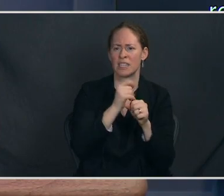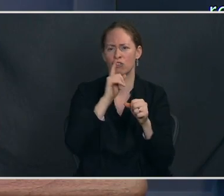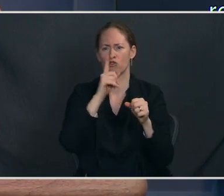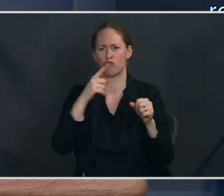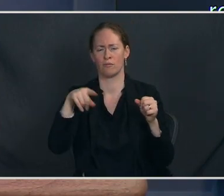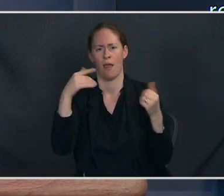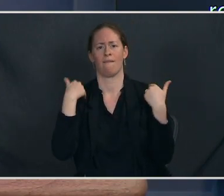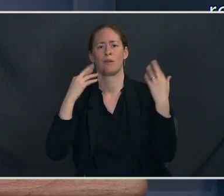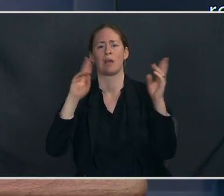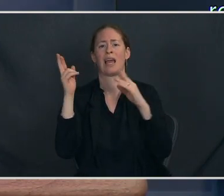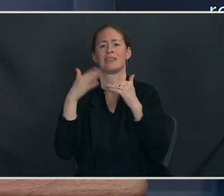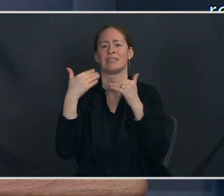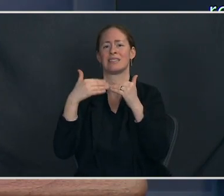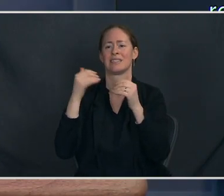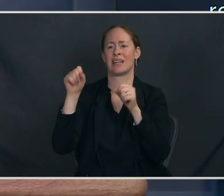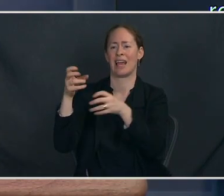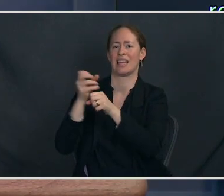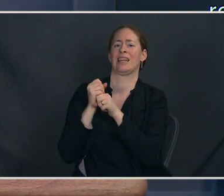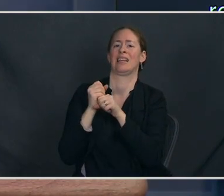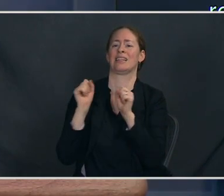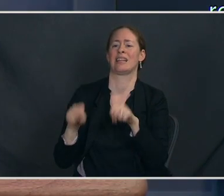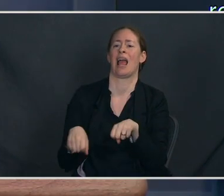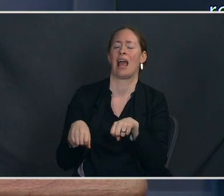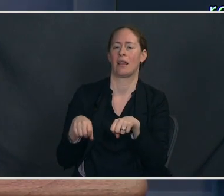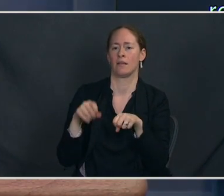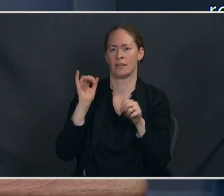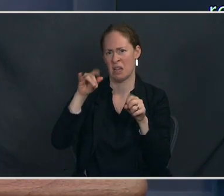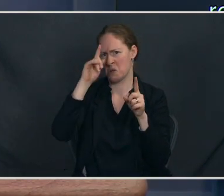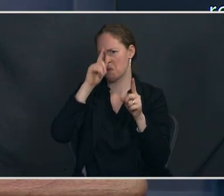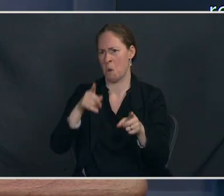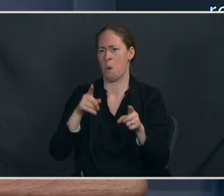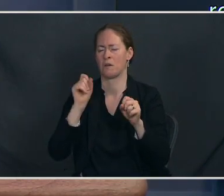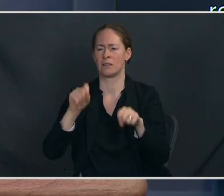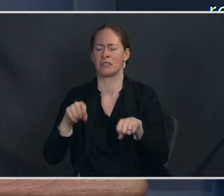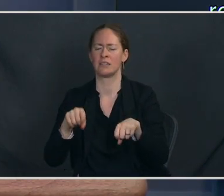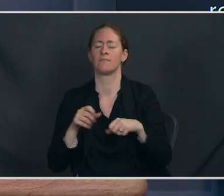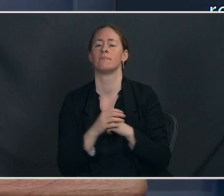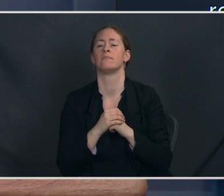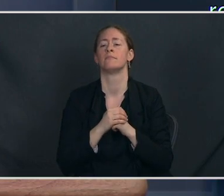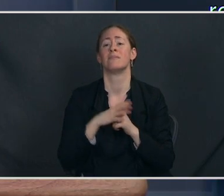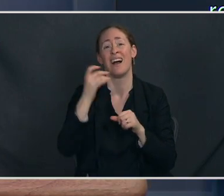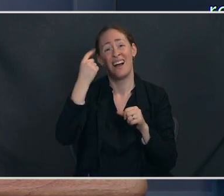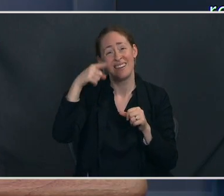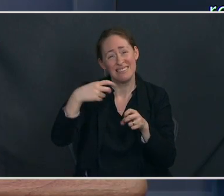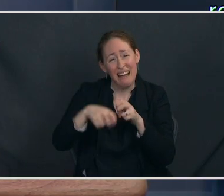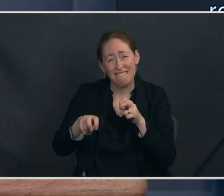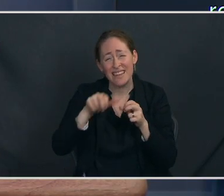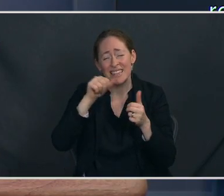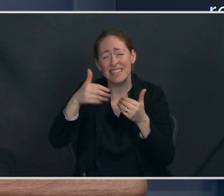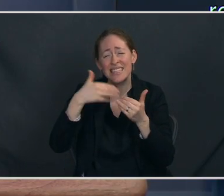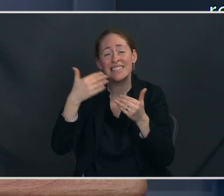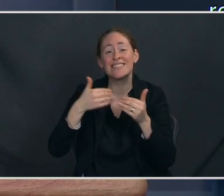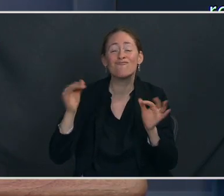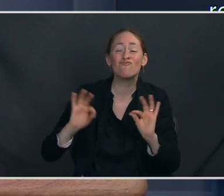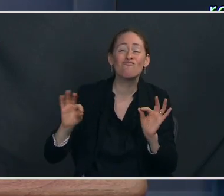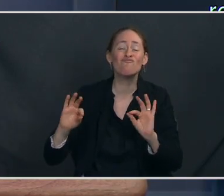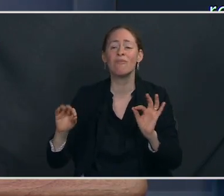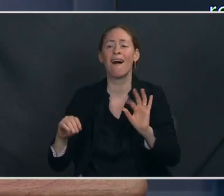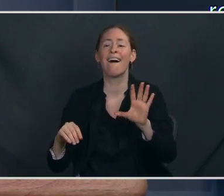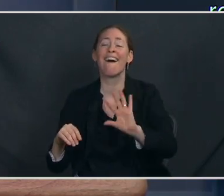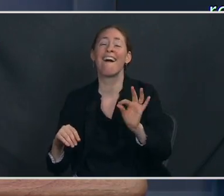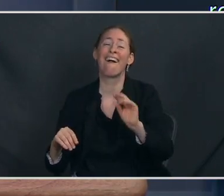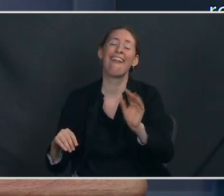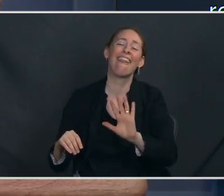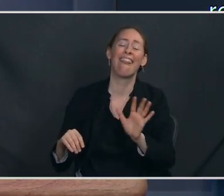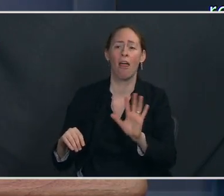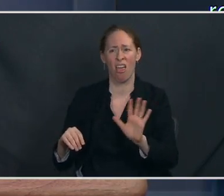they can go and get a vaccine. But this is going to be hard, and we are not trying to sugarcoat that, and it will be very challenging. This